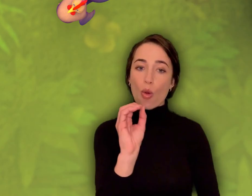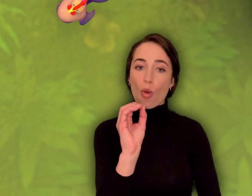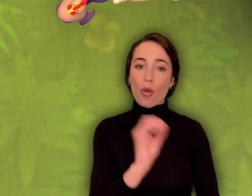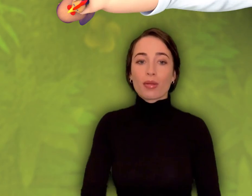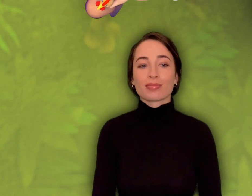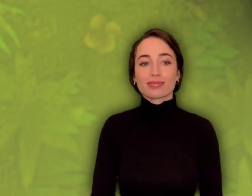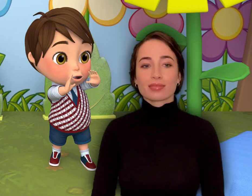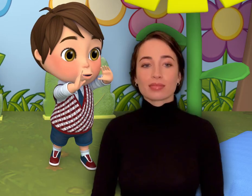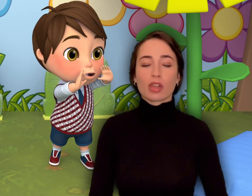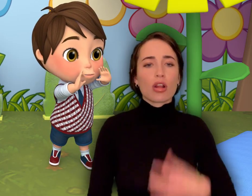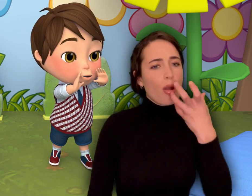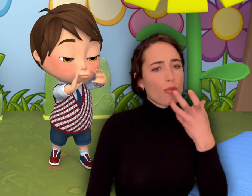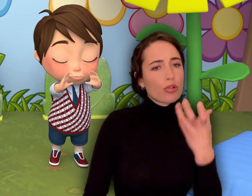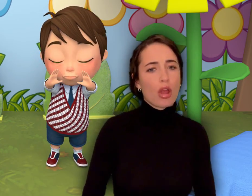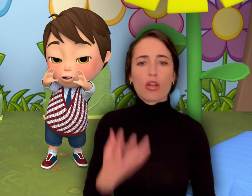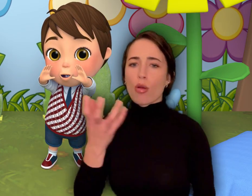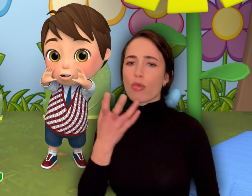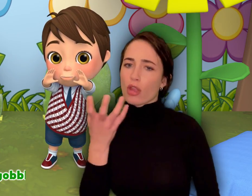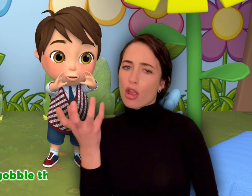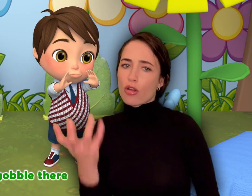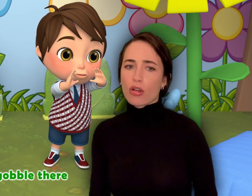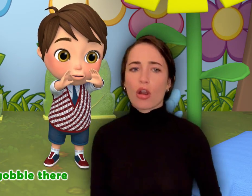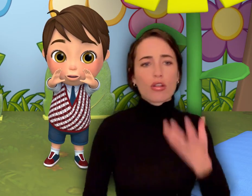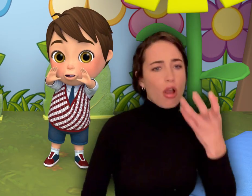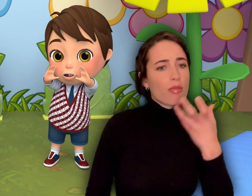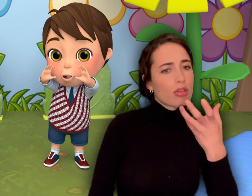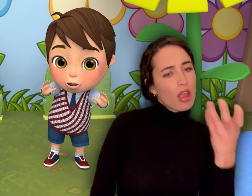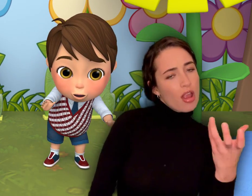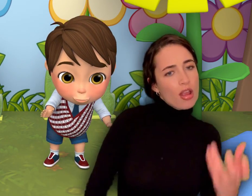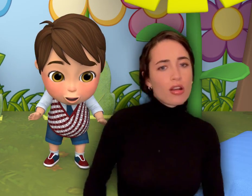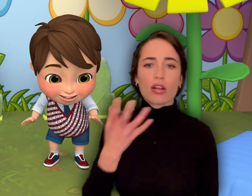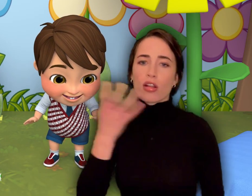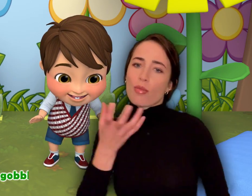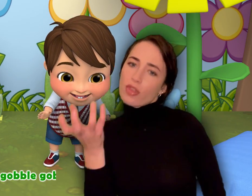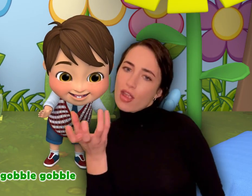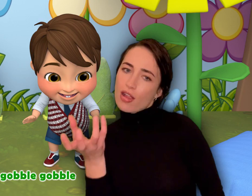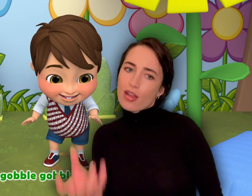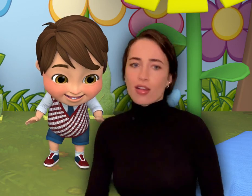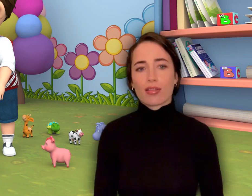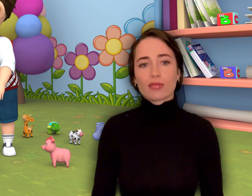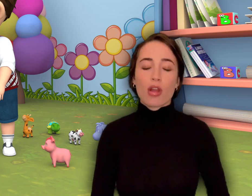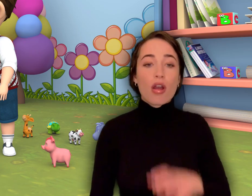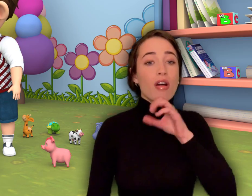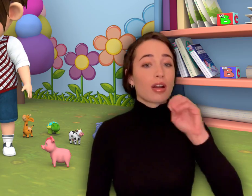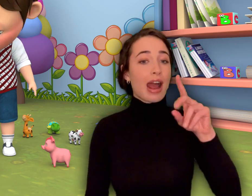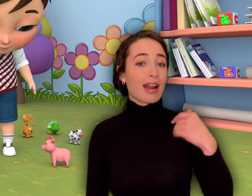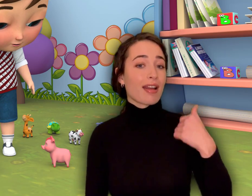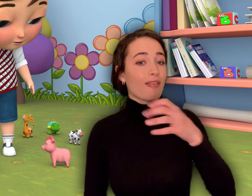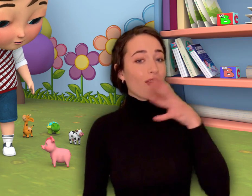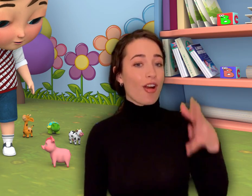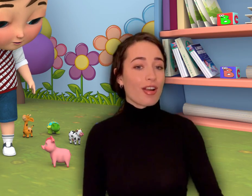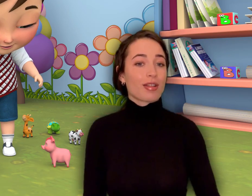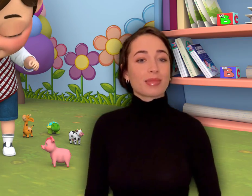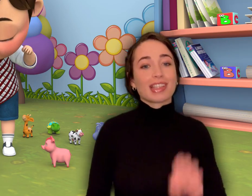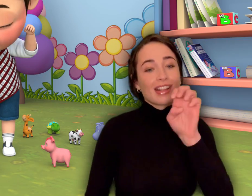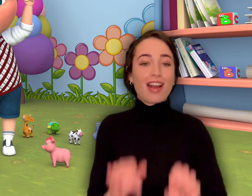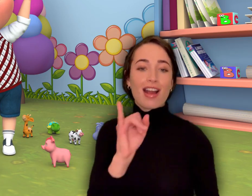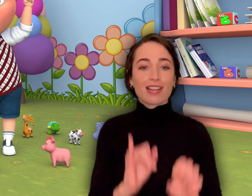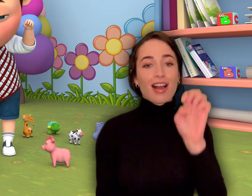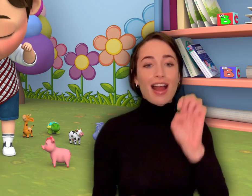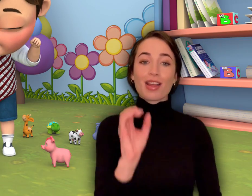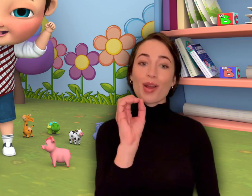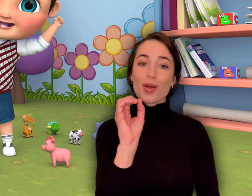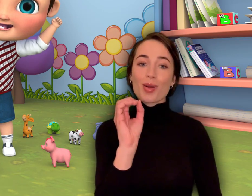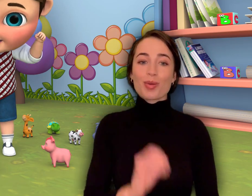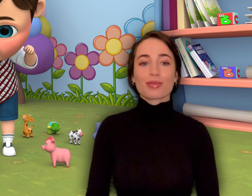e- i-o with a gobble gobble here and a gobble gobble there here a gobble there a gobble everywhere a gobble gobble Old McDonald had a farm